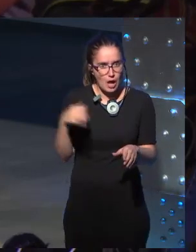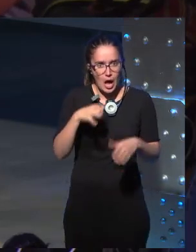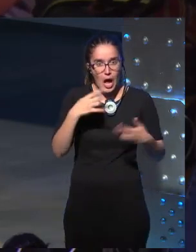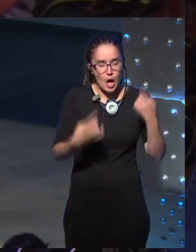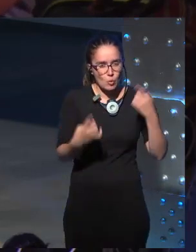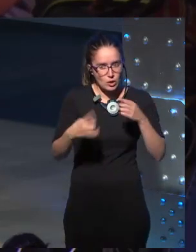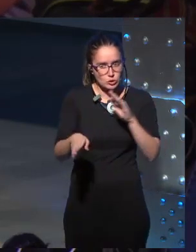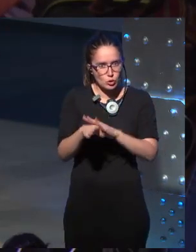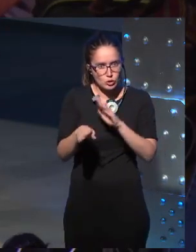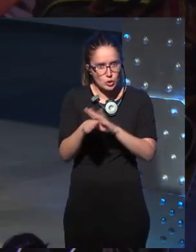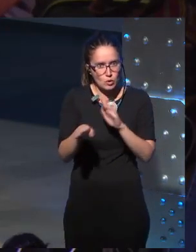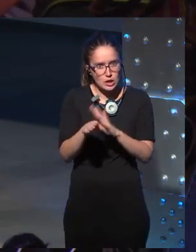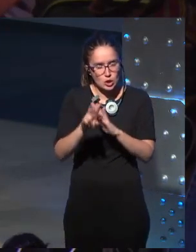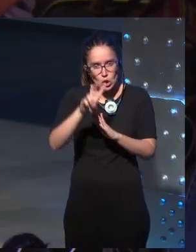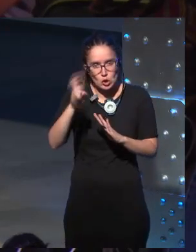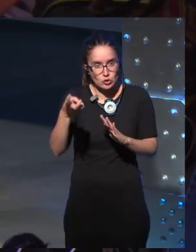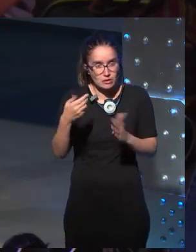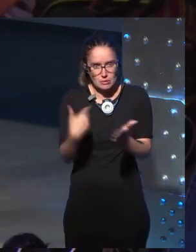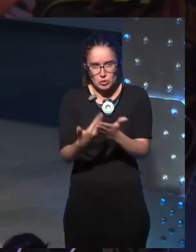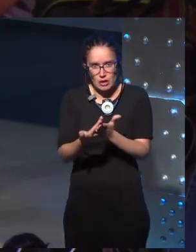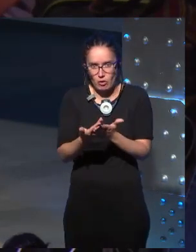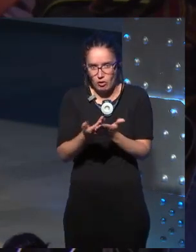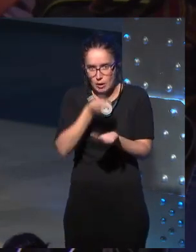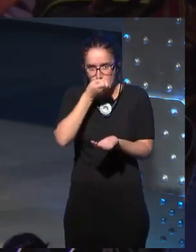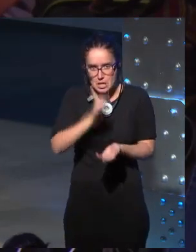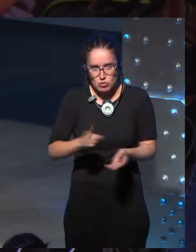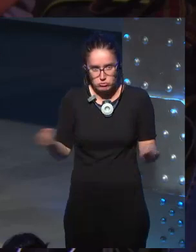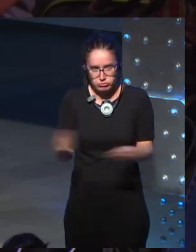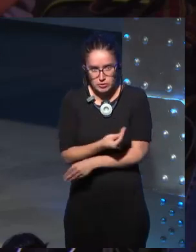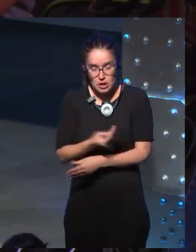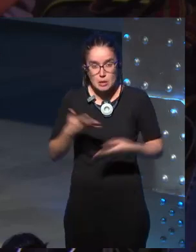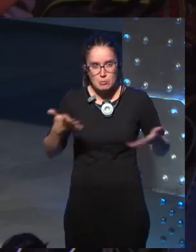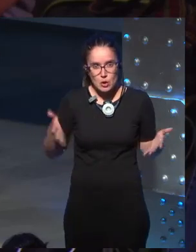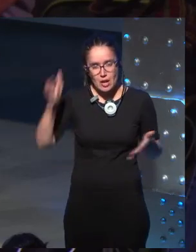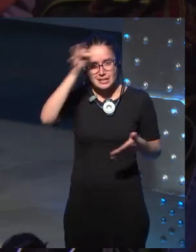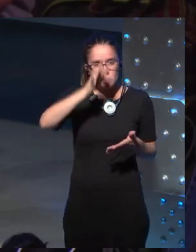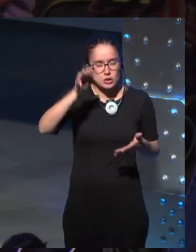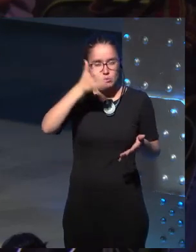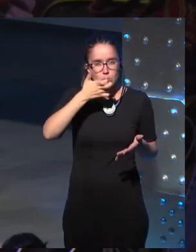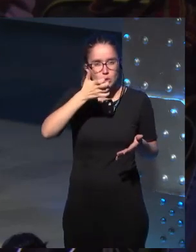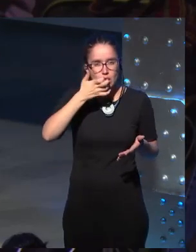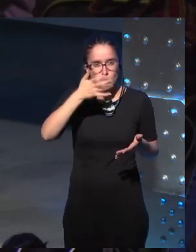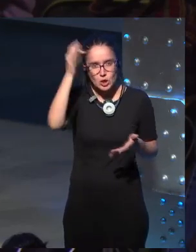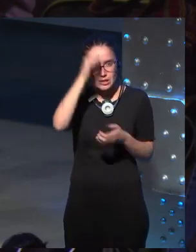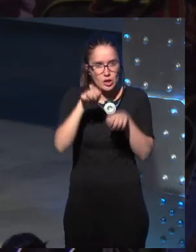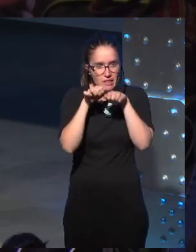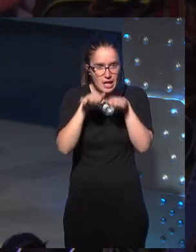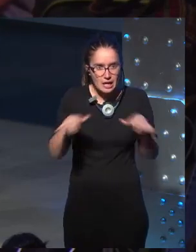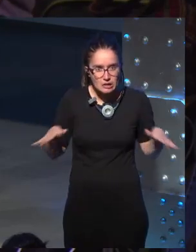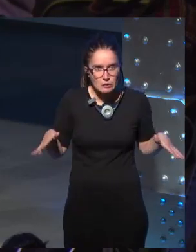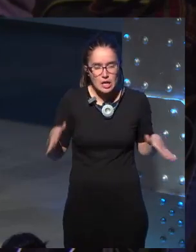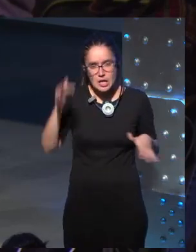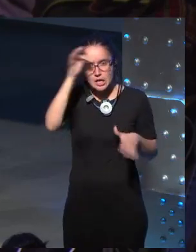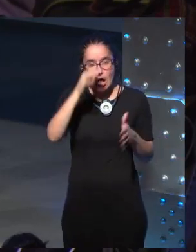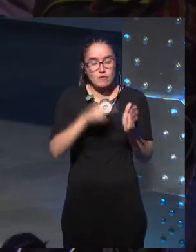force for many, many years, and some even have been shown to be incorrect. But the